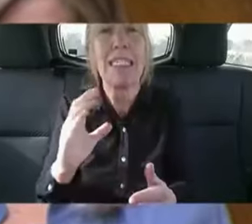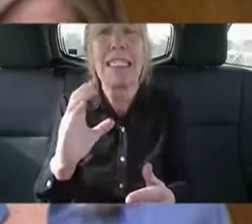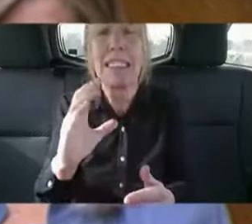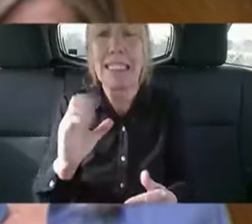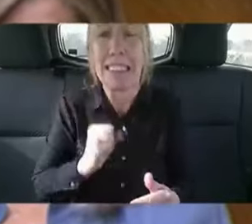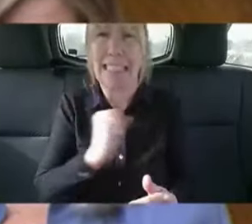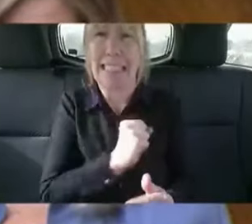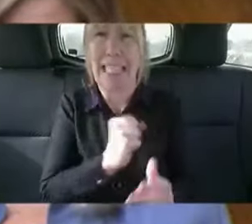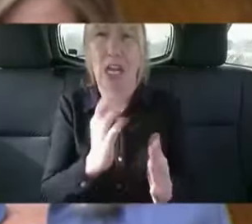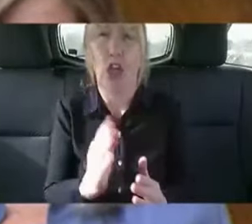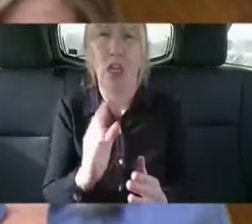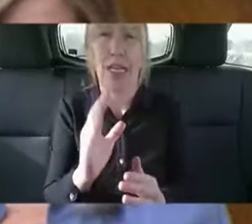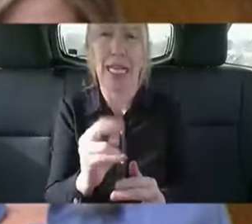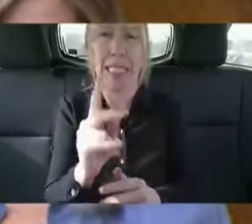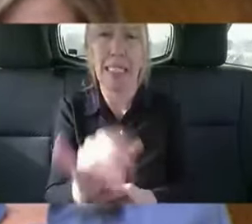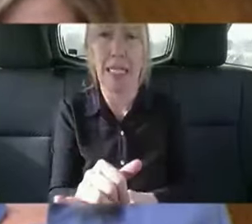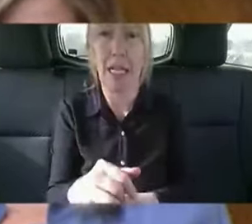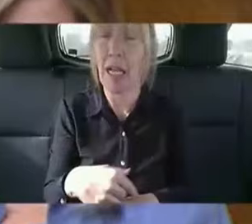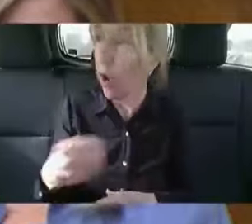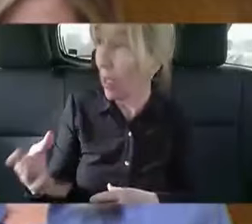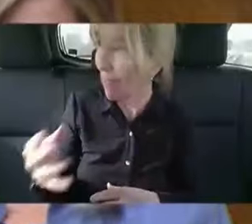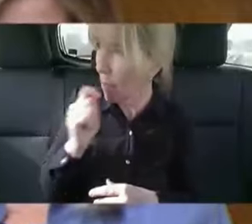a microphone and all of a sudden you can't control him.